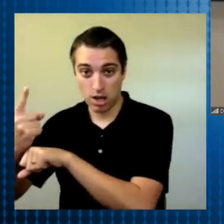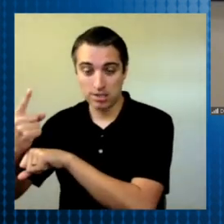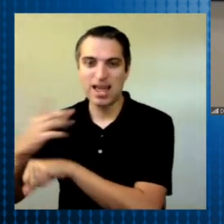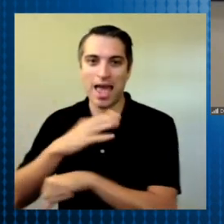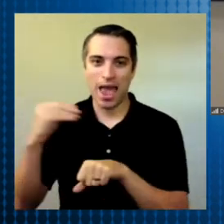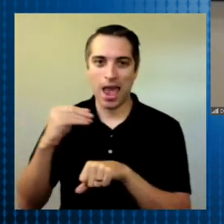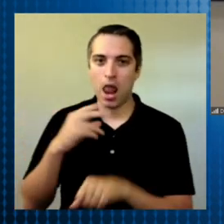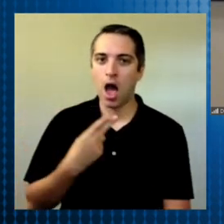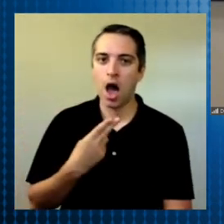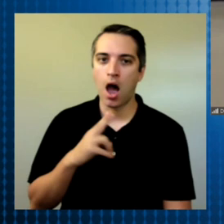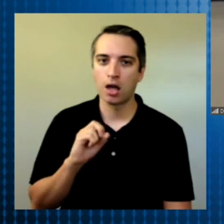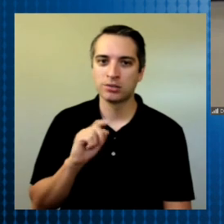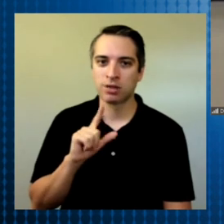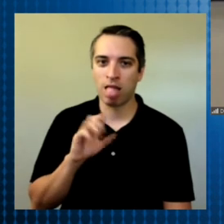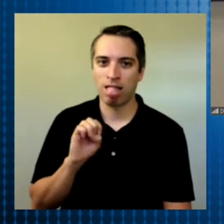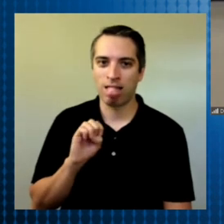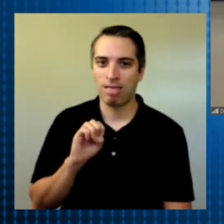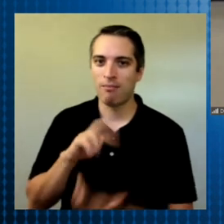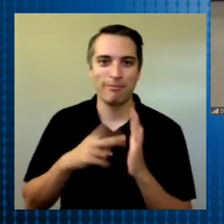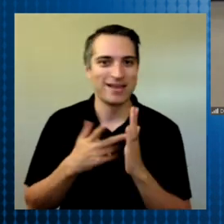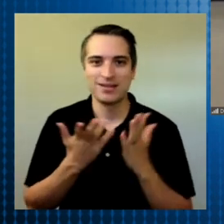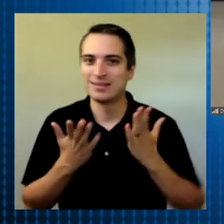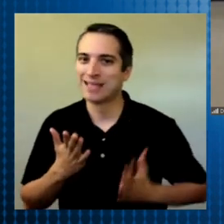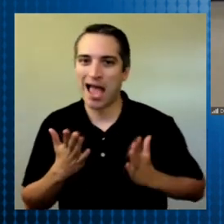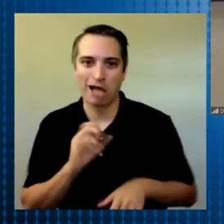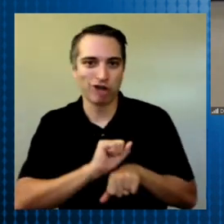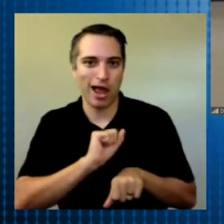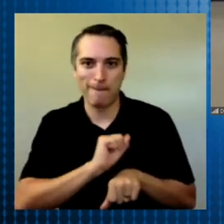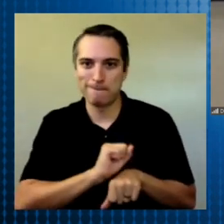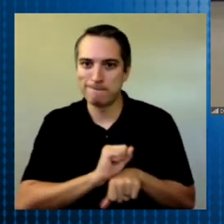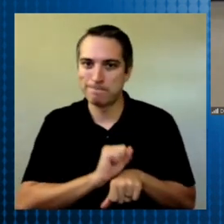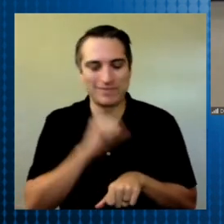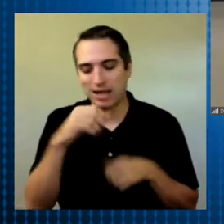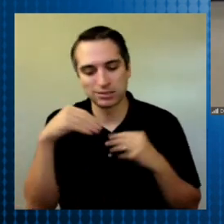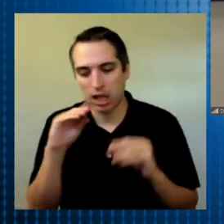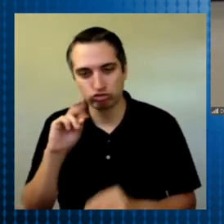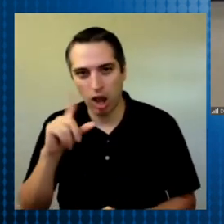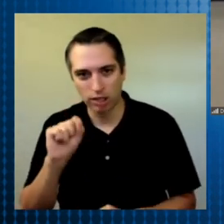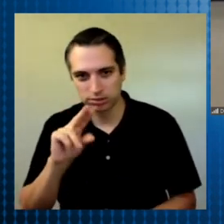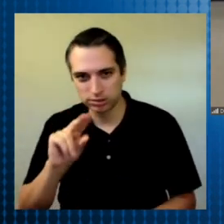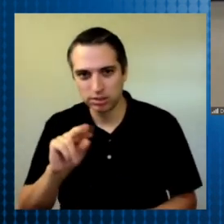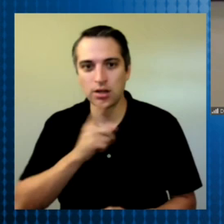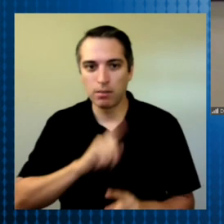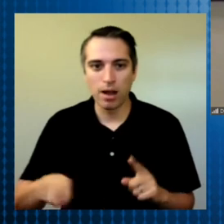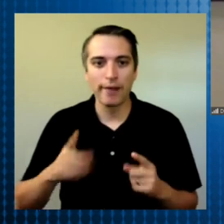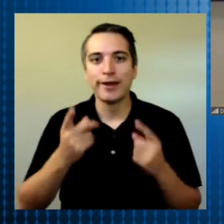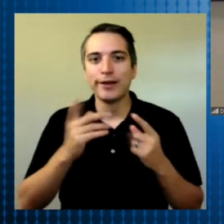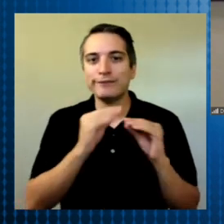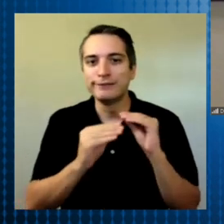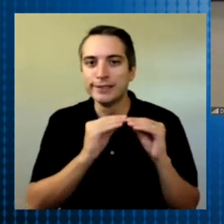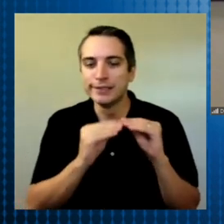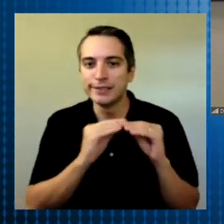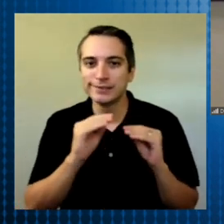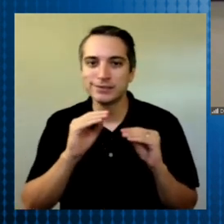drugs and stuff like that, you know, but one of my uncles, this guy did nothing but fix screen doors on the